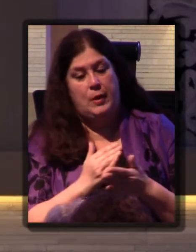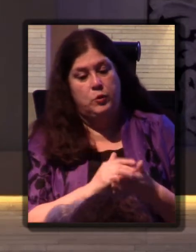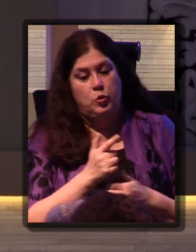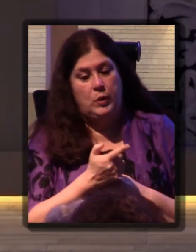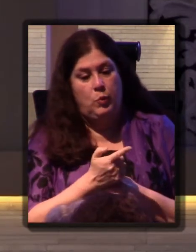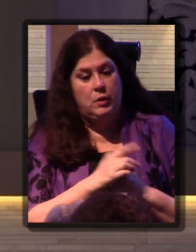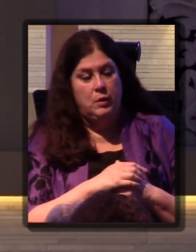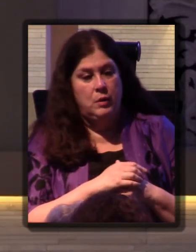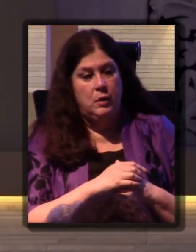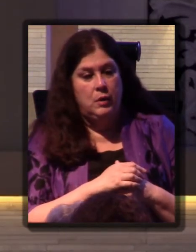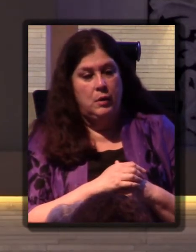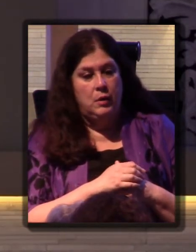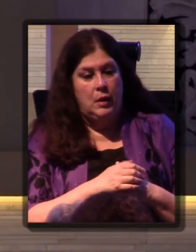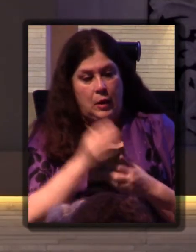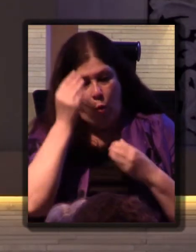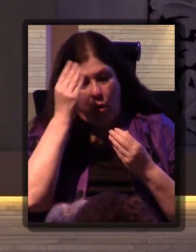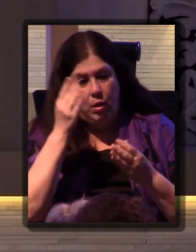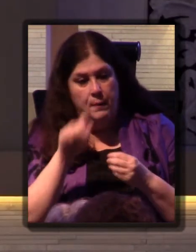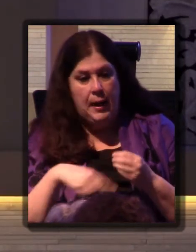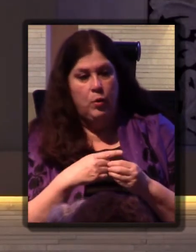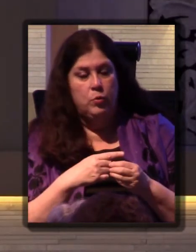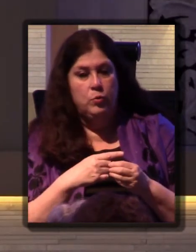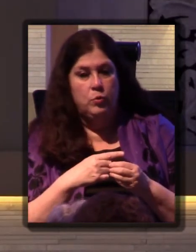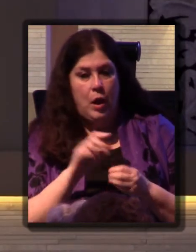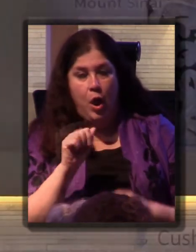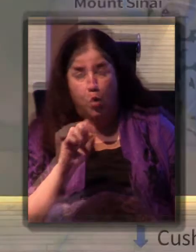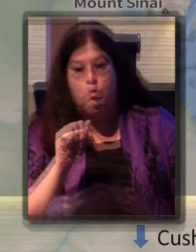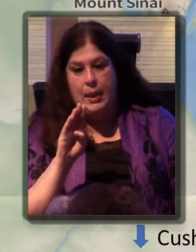chapter 21, which is an oracle regarding